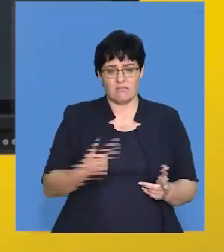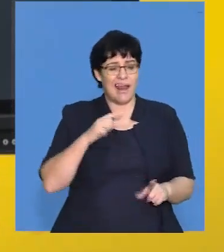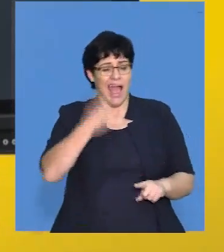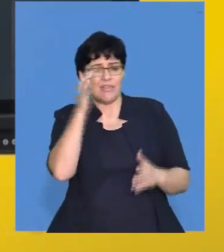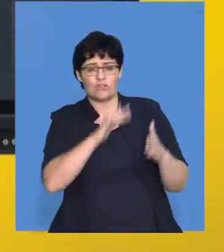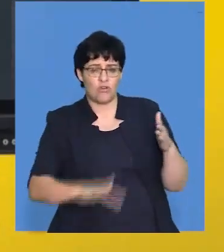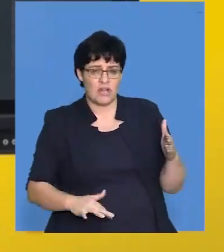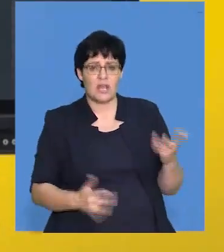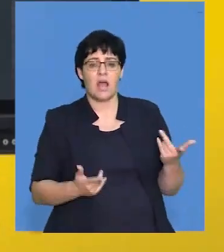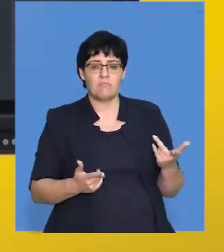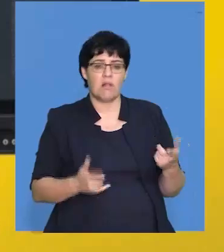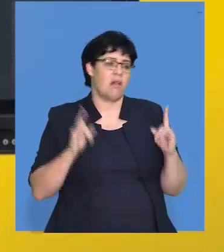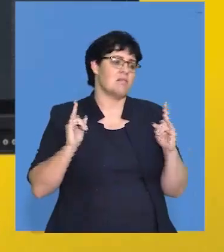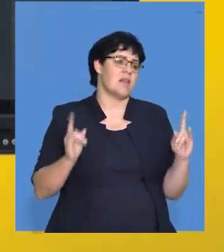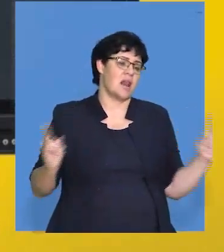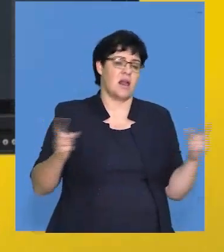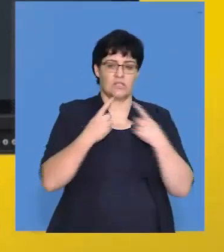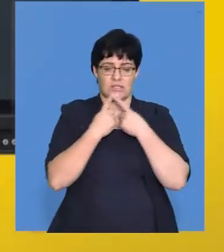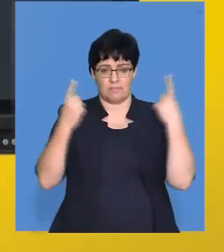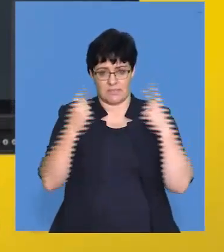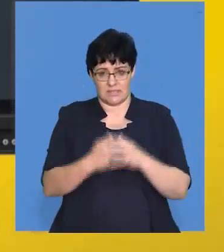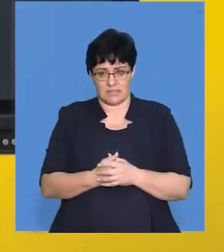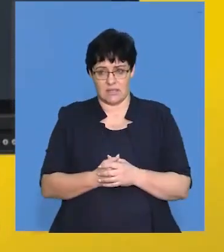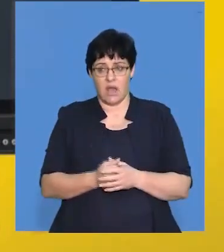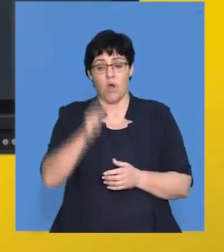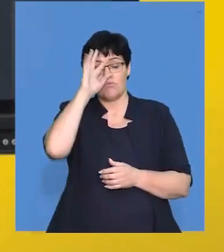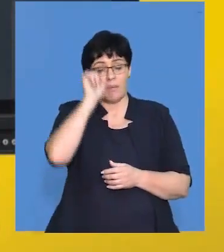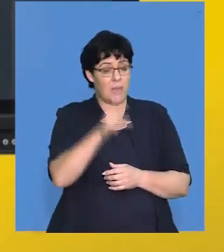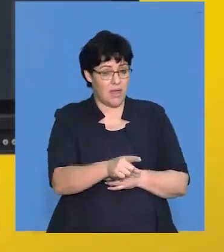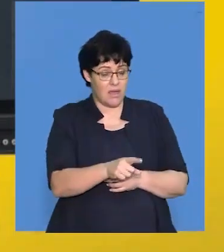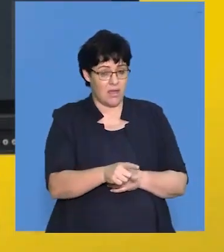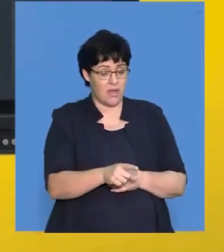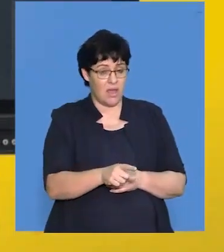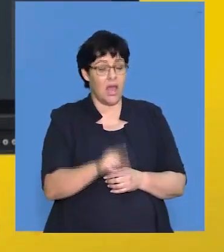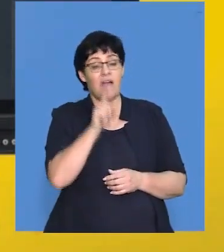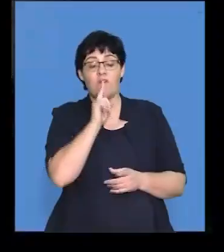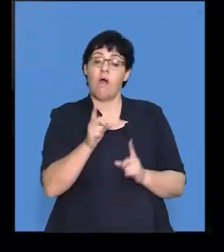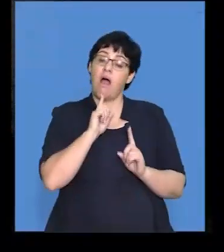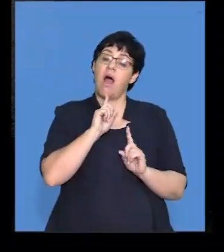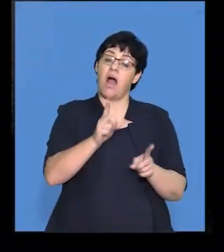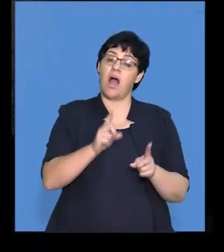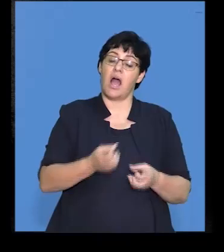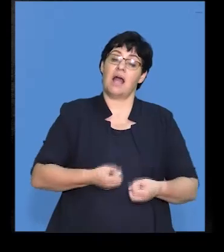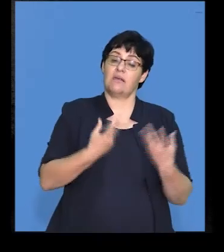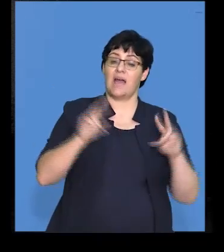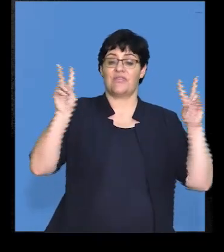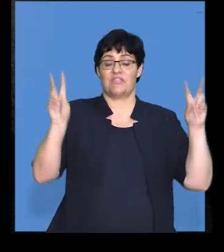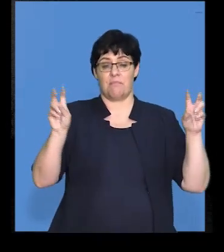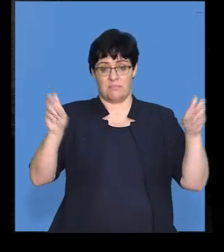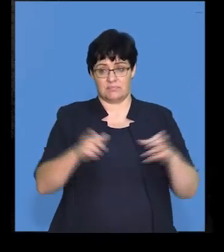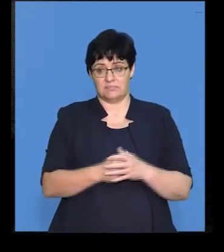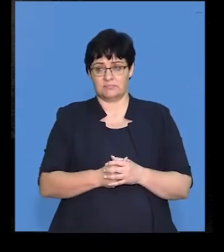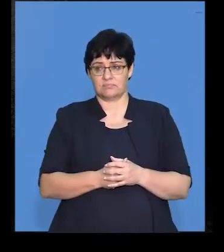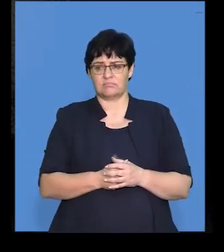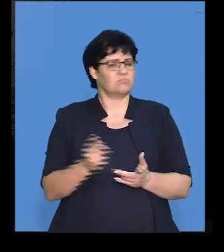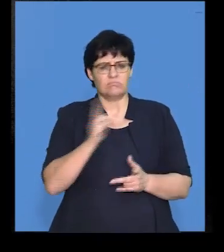find that the theme is a long statement. Please remember that when you are asked to express theme, what